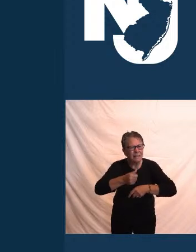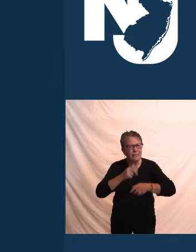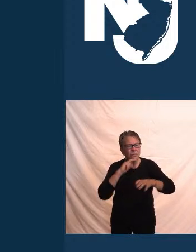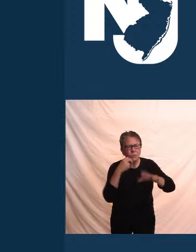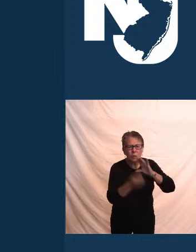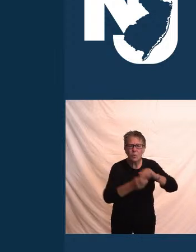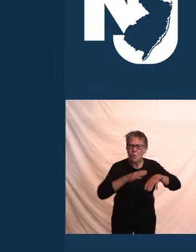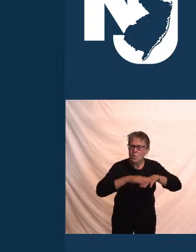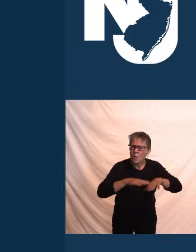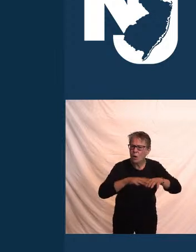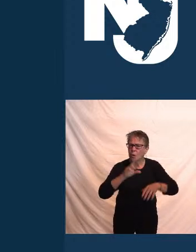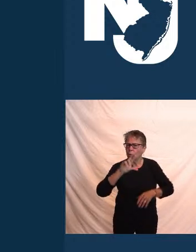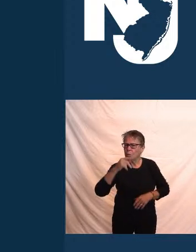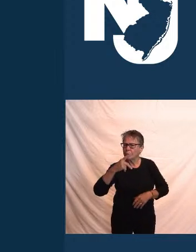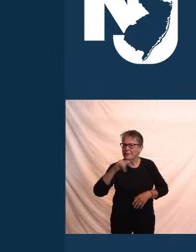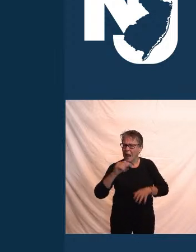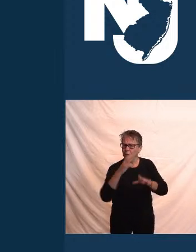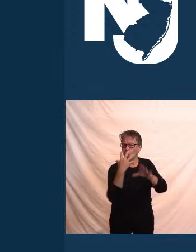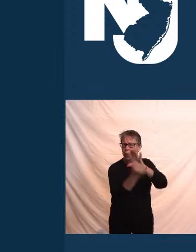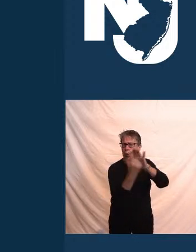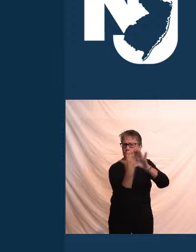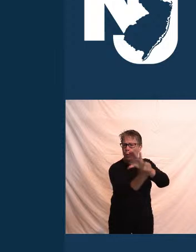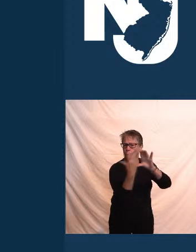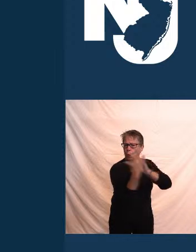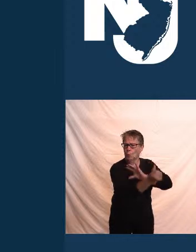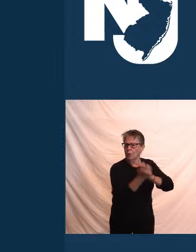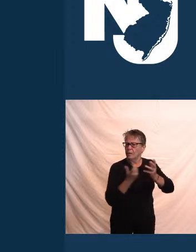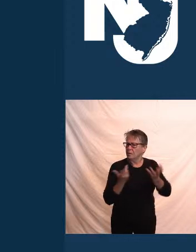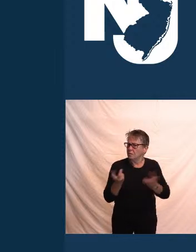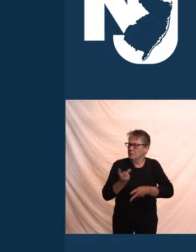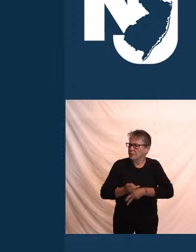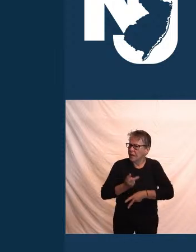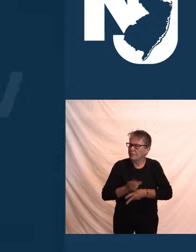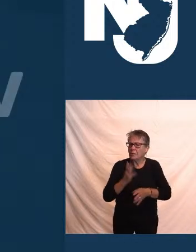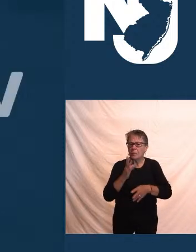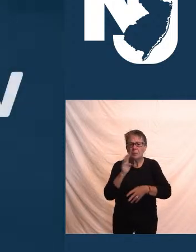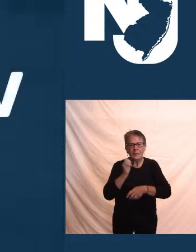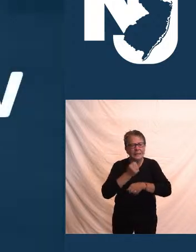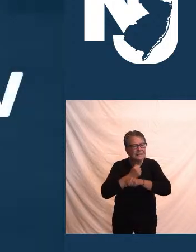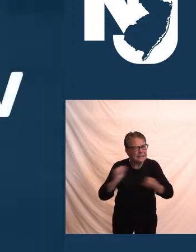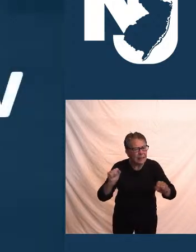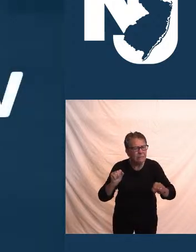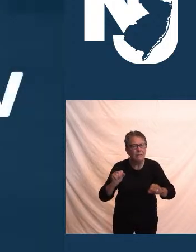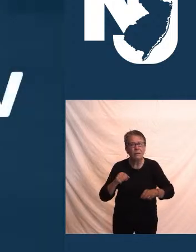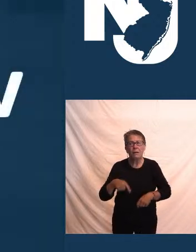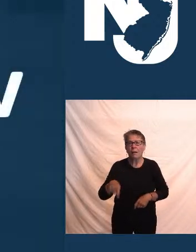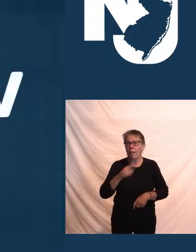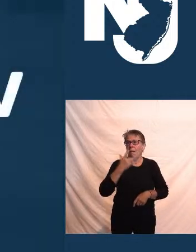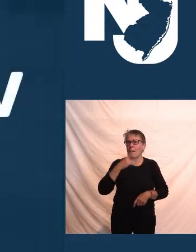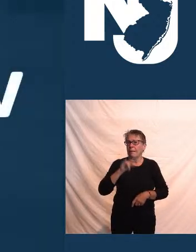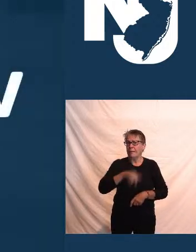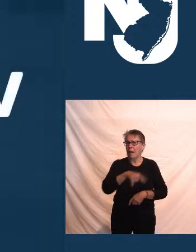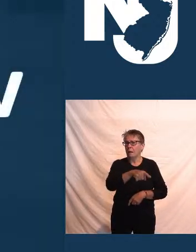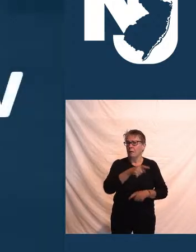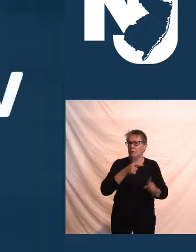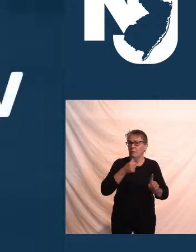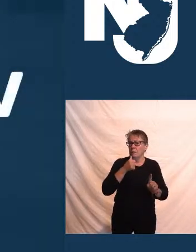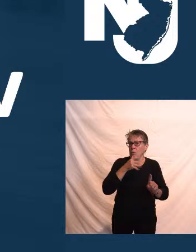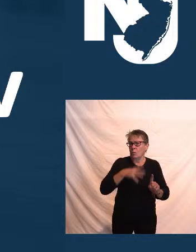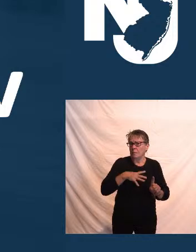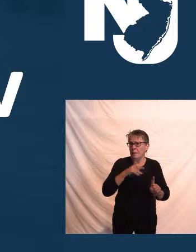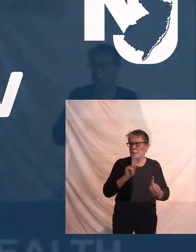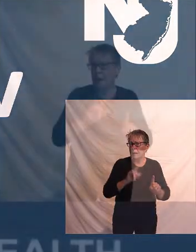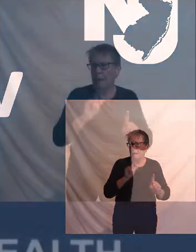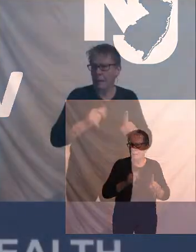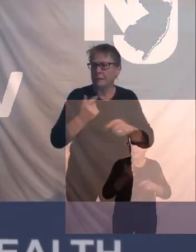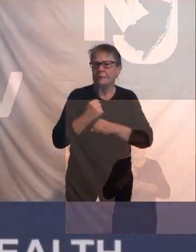ending, and we don't want to experience the opposite. With that, please help me welcome the woman who needs no introduction, the Commissioner of the Department of